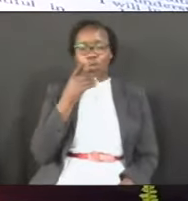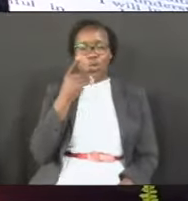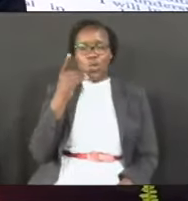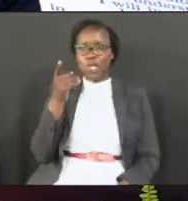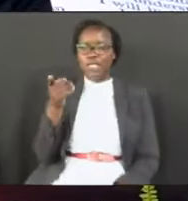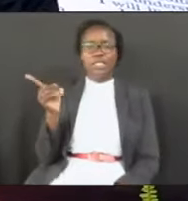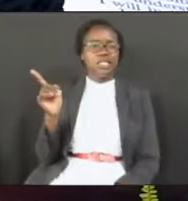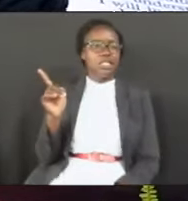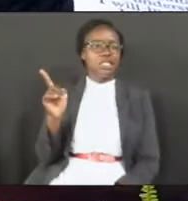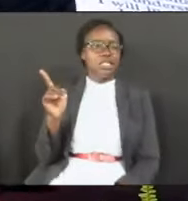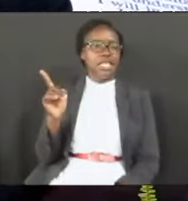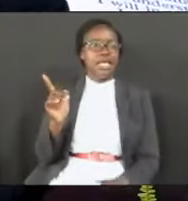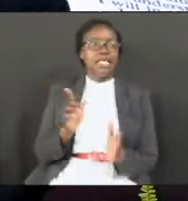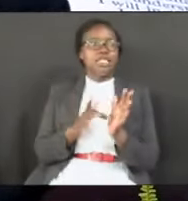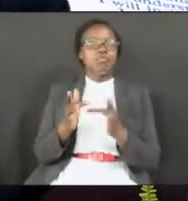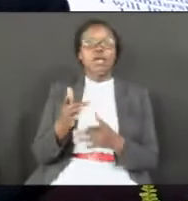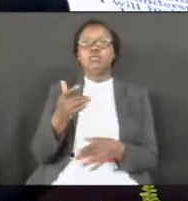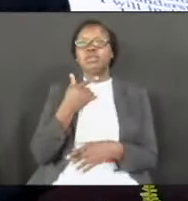The Bible says